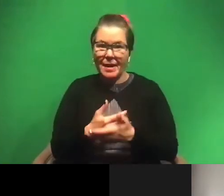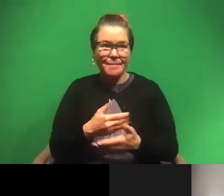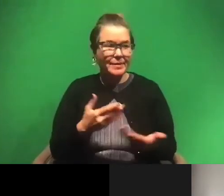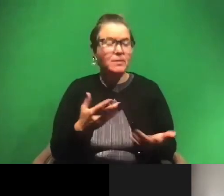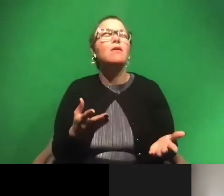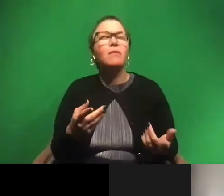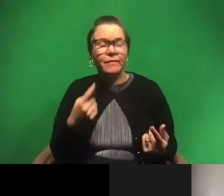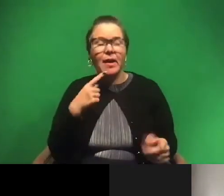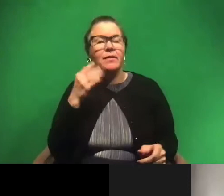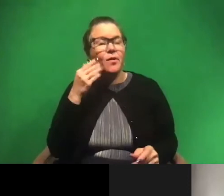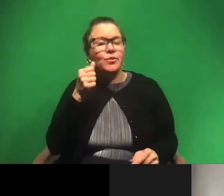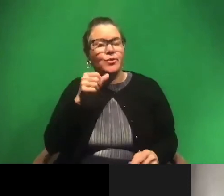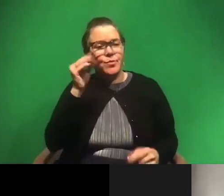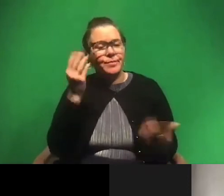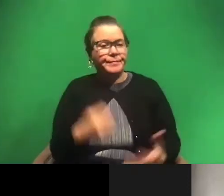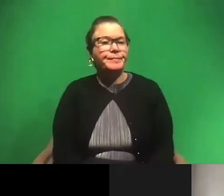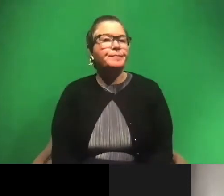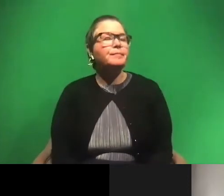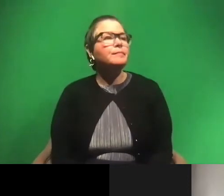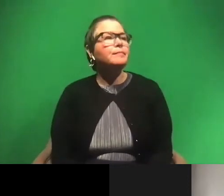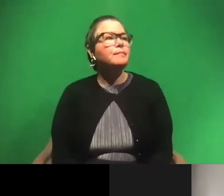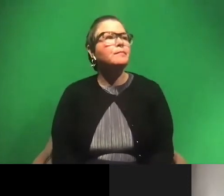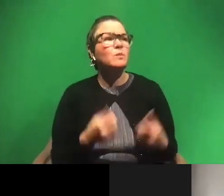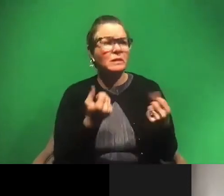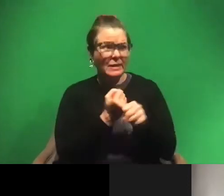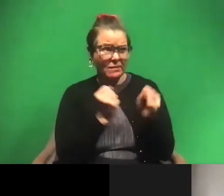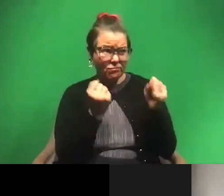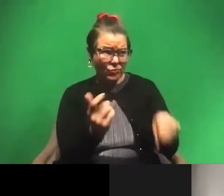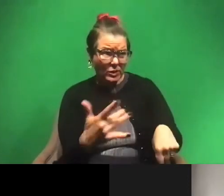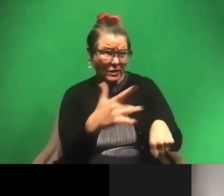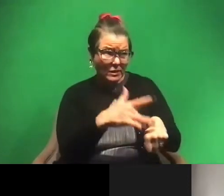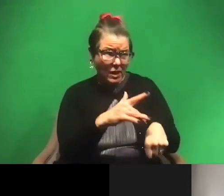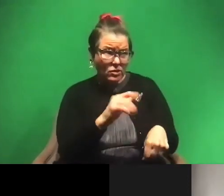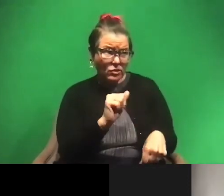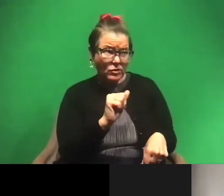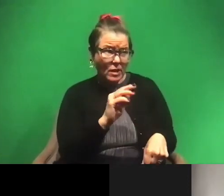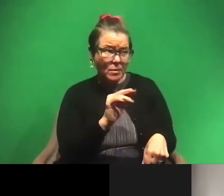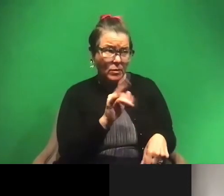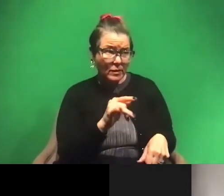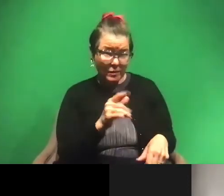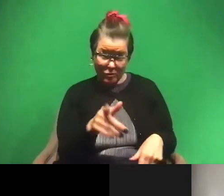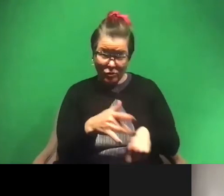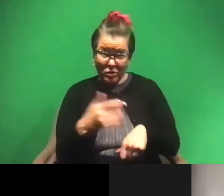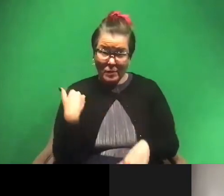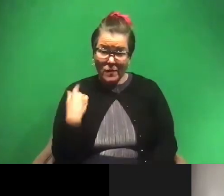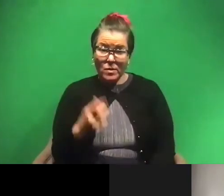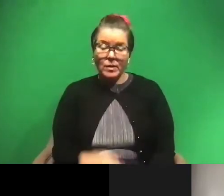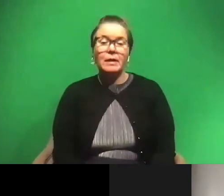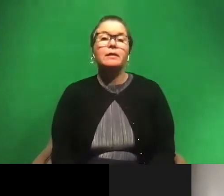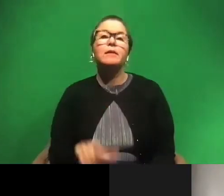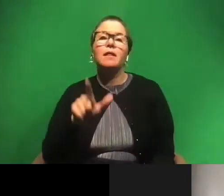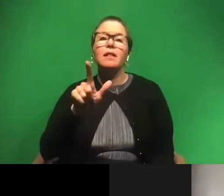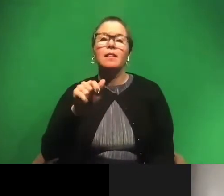thanks. Is it safe to touch an abalone, and have you ever touched one before? So in the lab, we